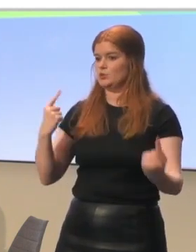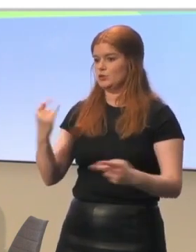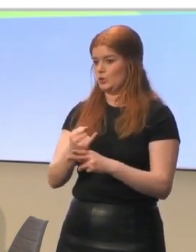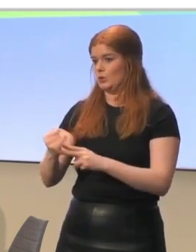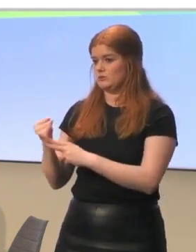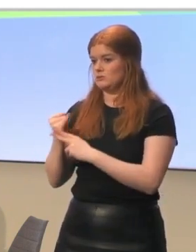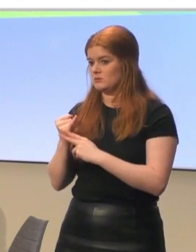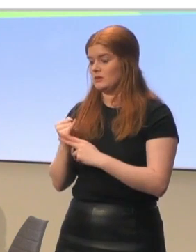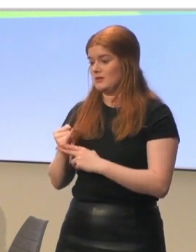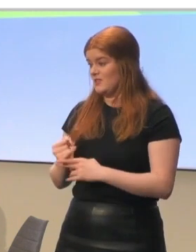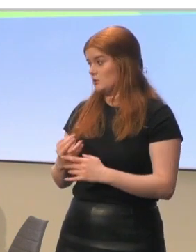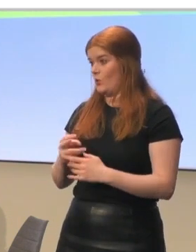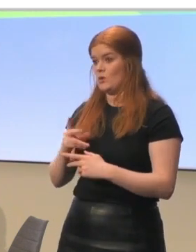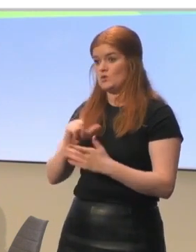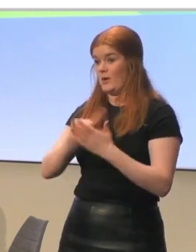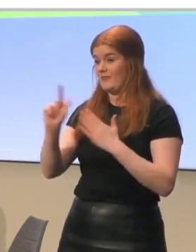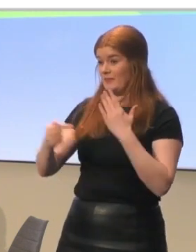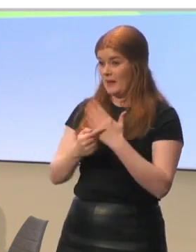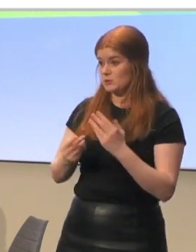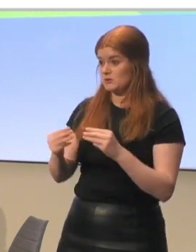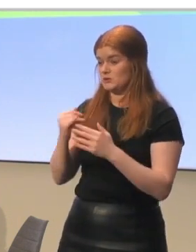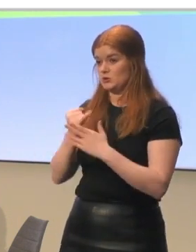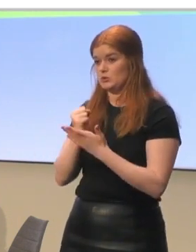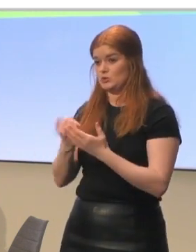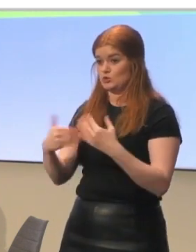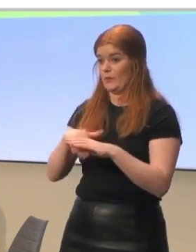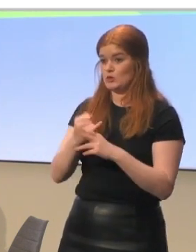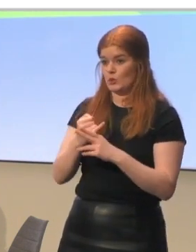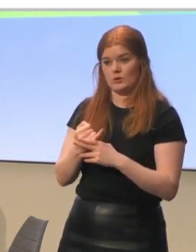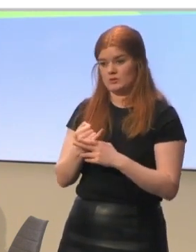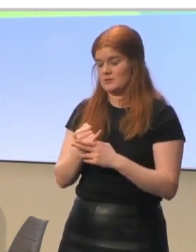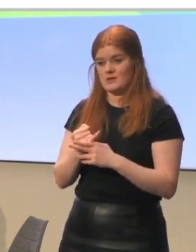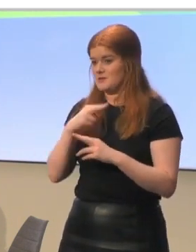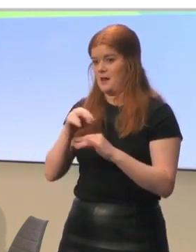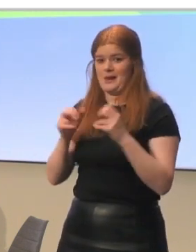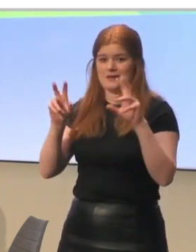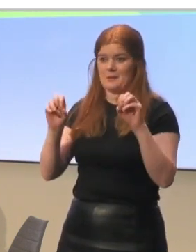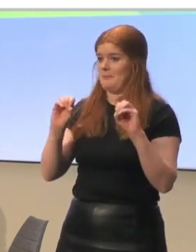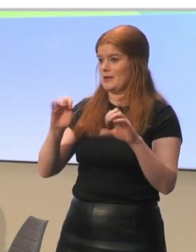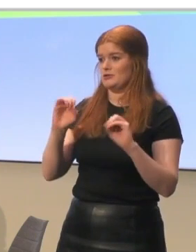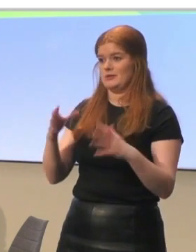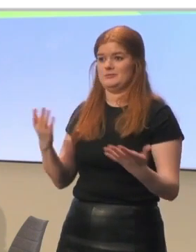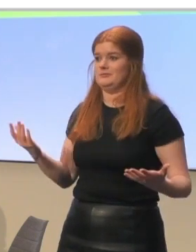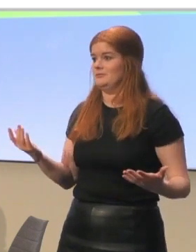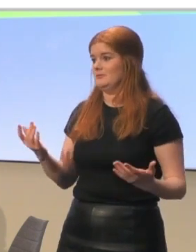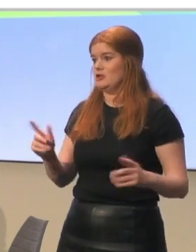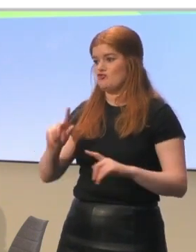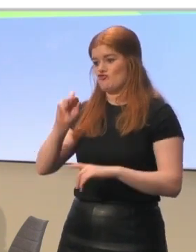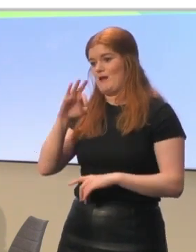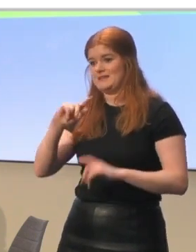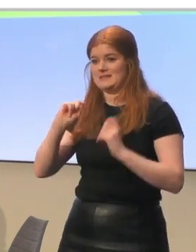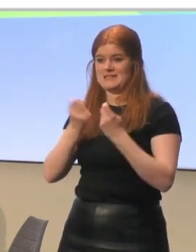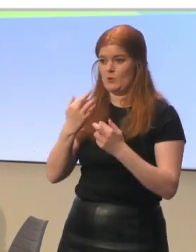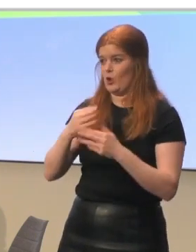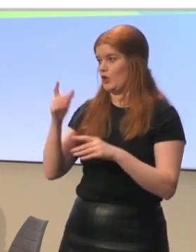of, as Thomas said, of 12,000 and over 12,000 in schools, it's not some magic REALT team or any